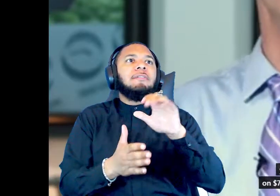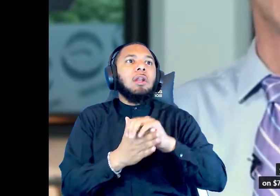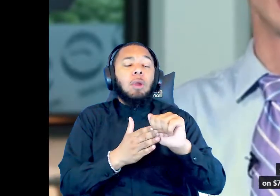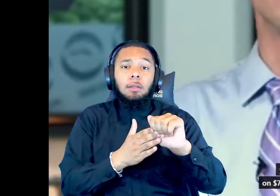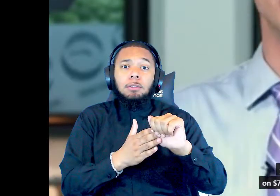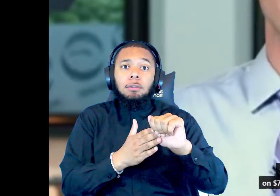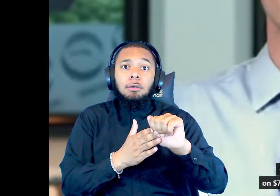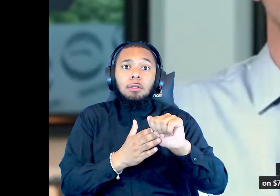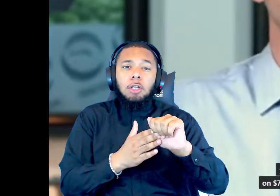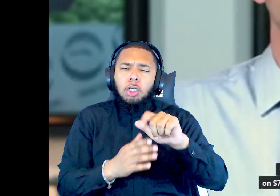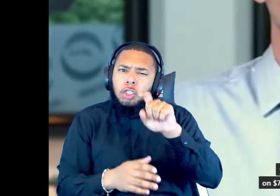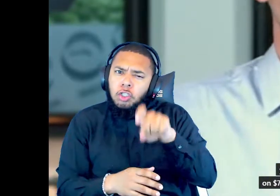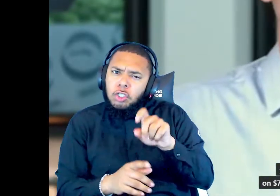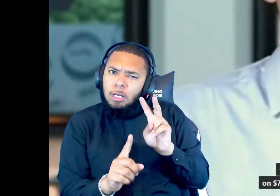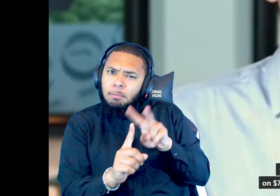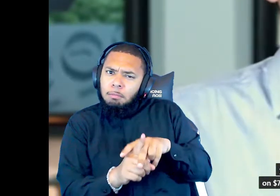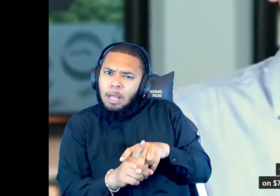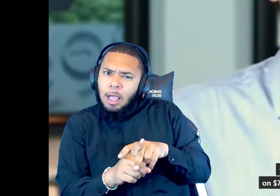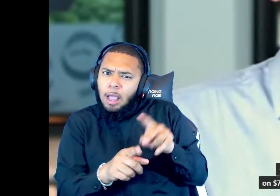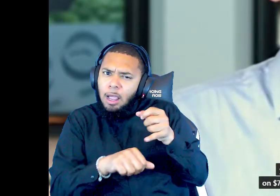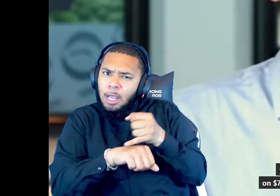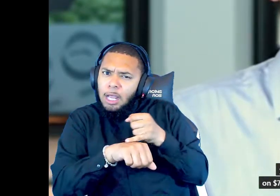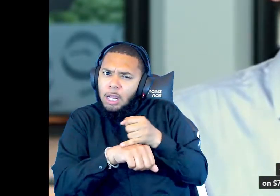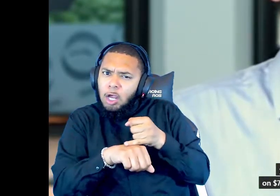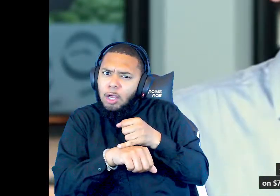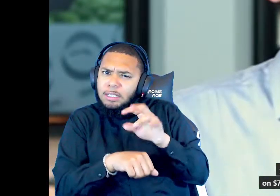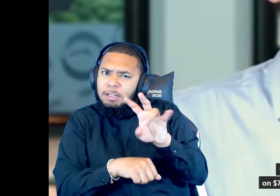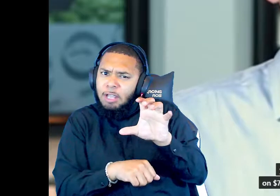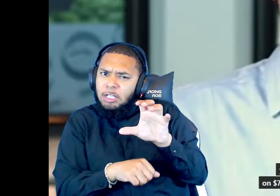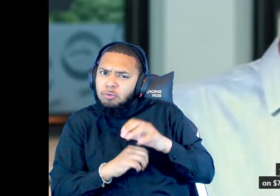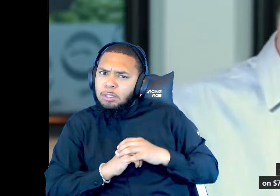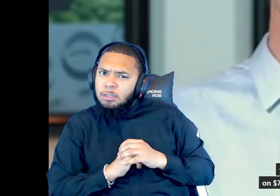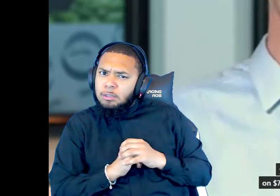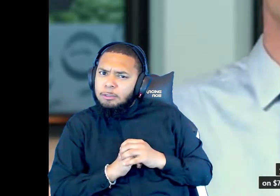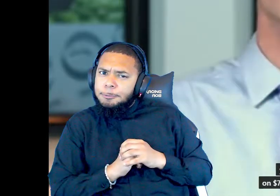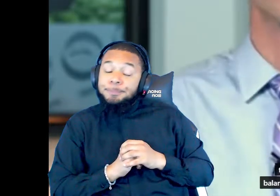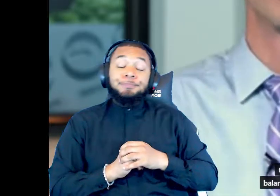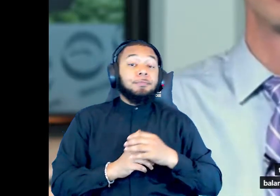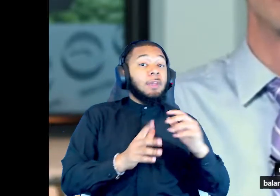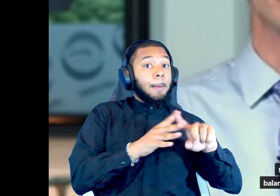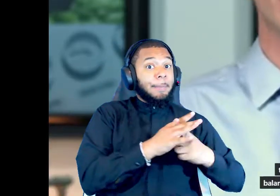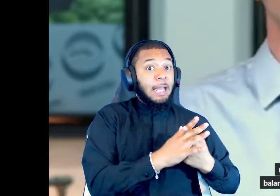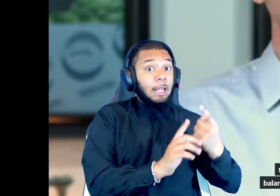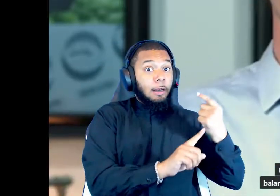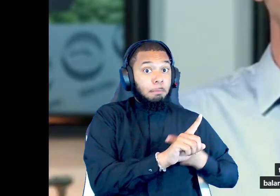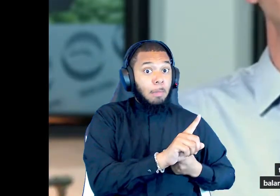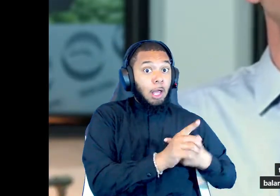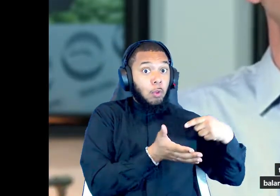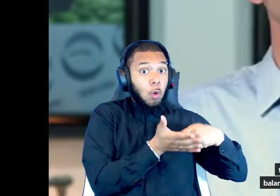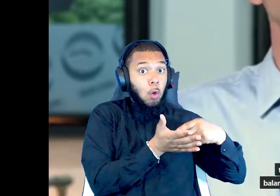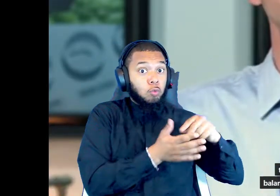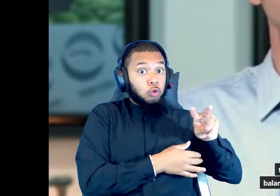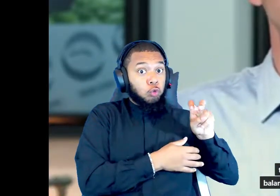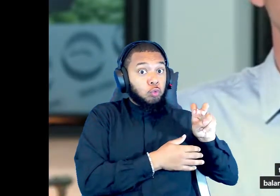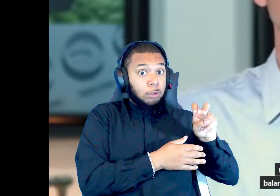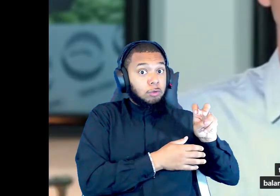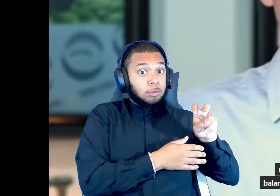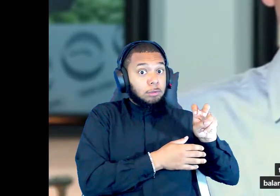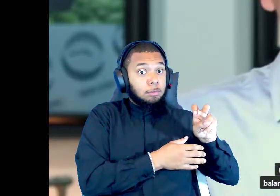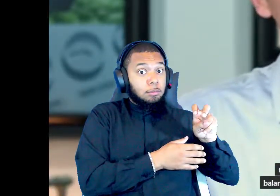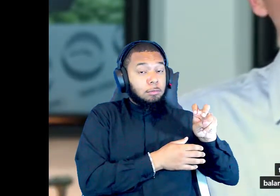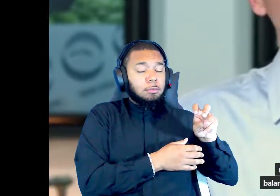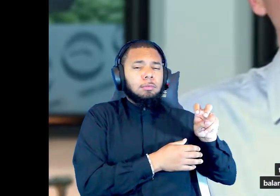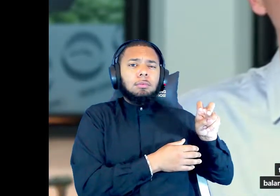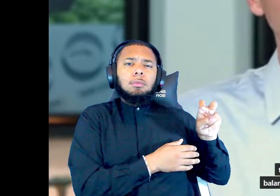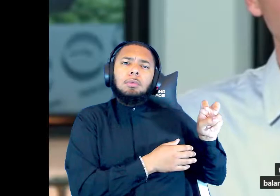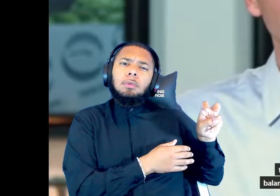you that APR, that interest rate on $700, even though at the beginning of the month you only had a $200 balance?